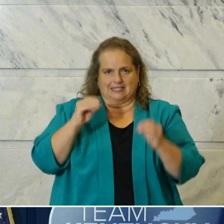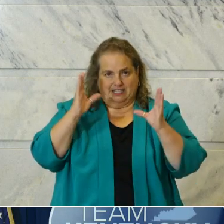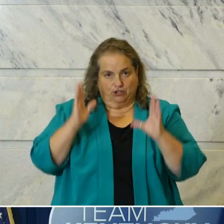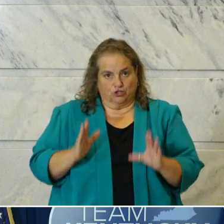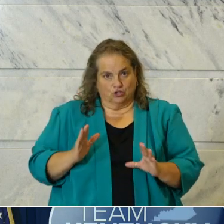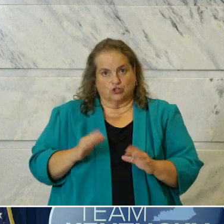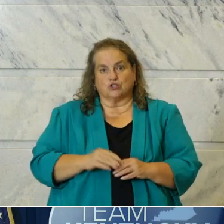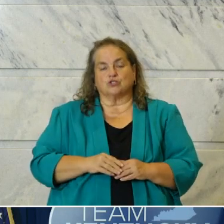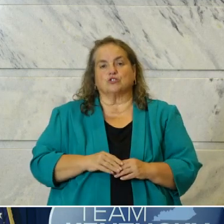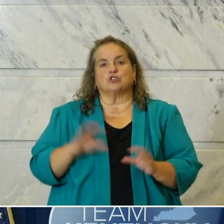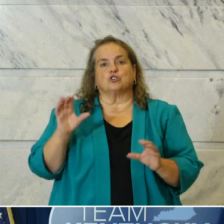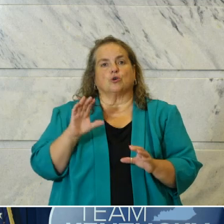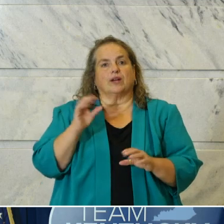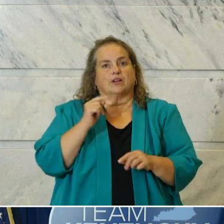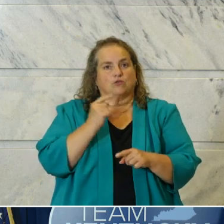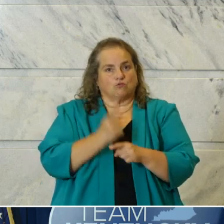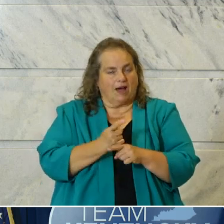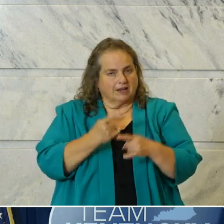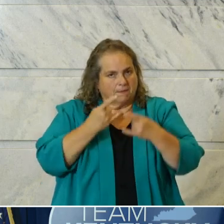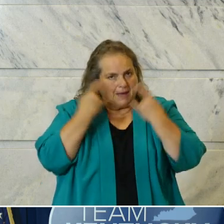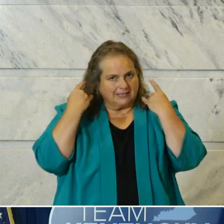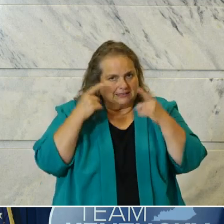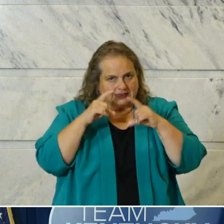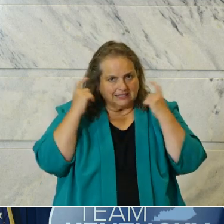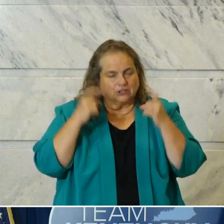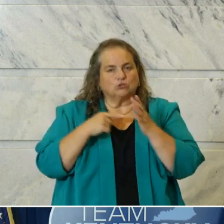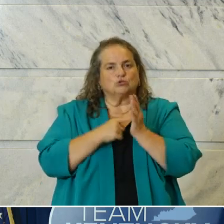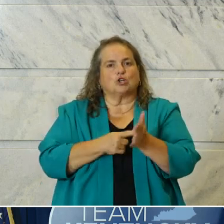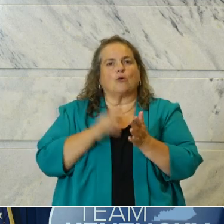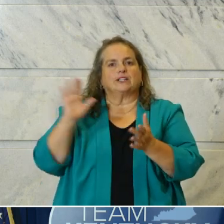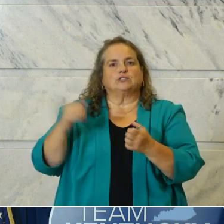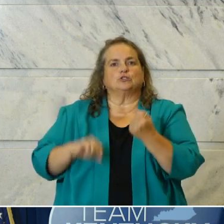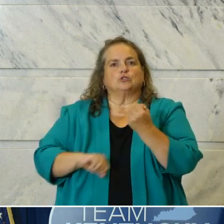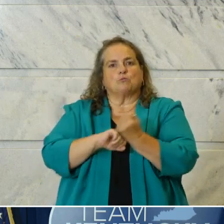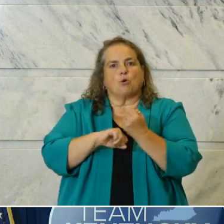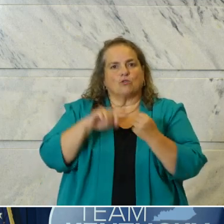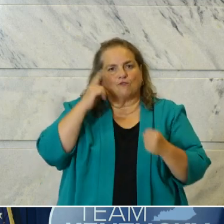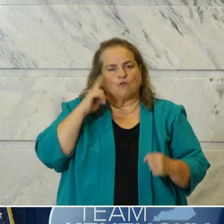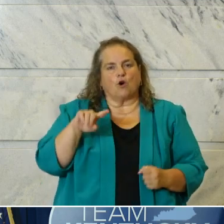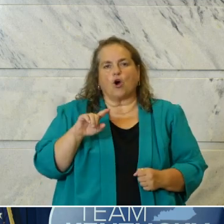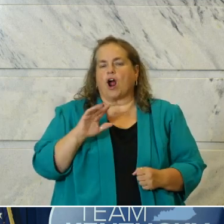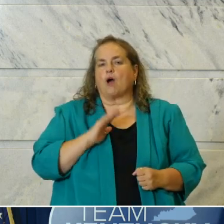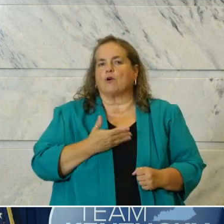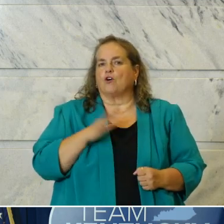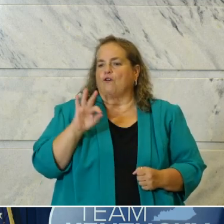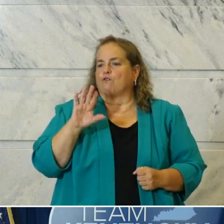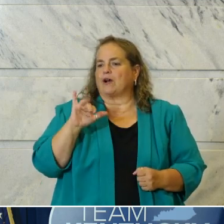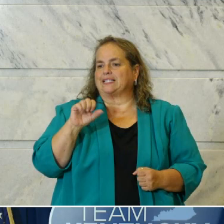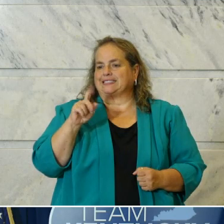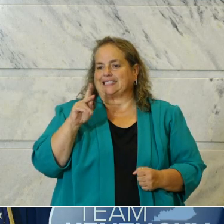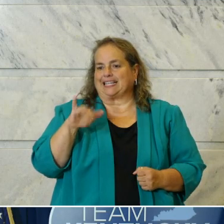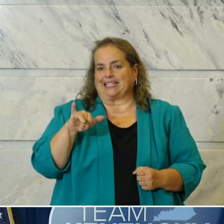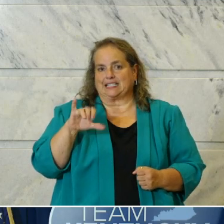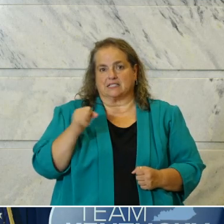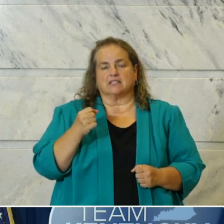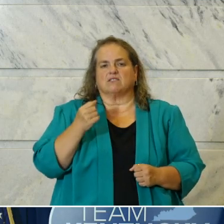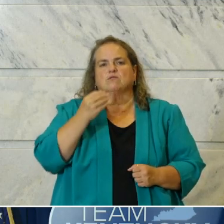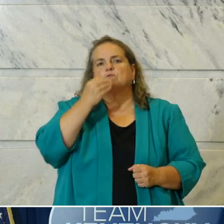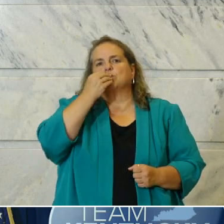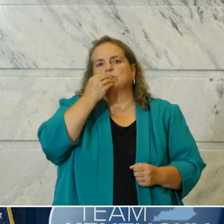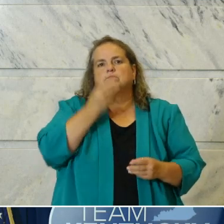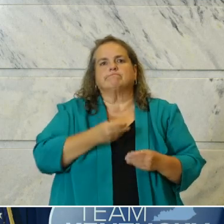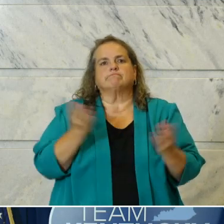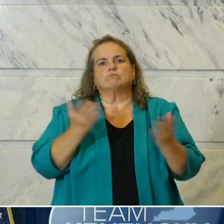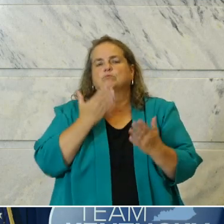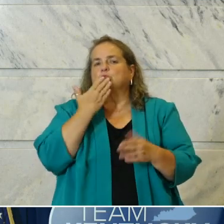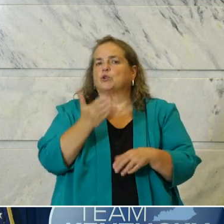out there doing it right, masking up, showing his support for our Friskies, which do so much good work, and also Phi